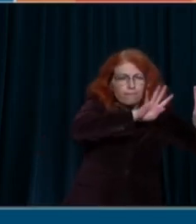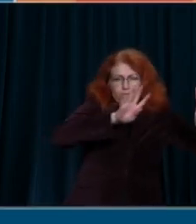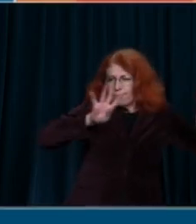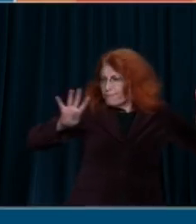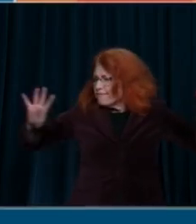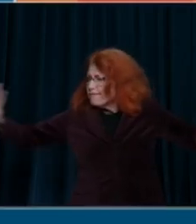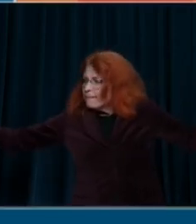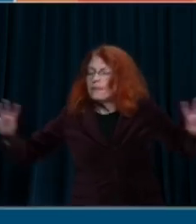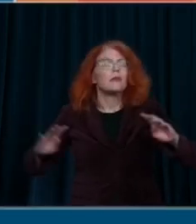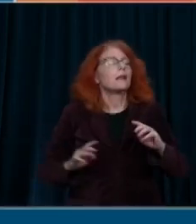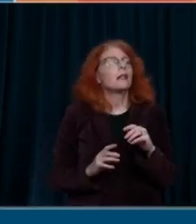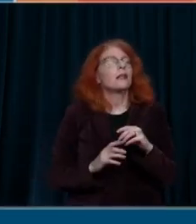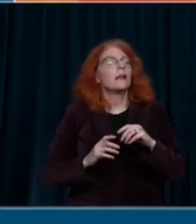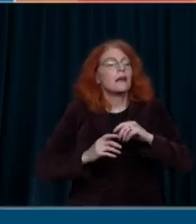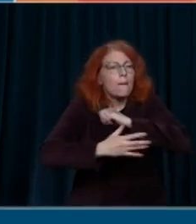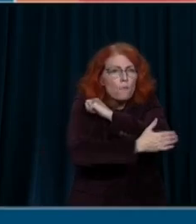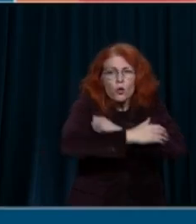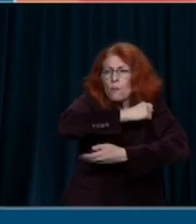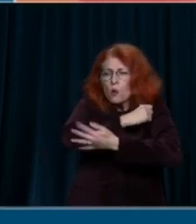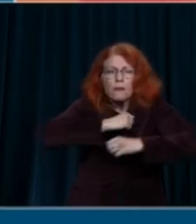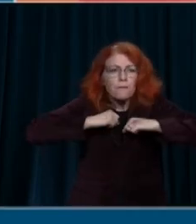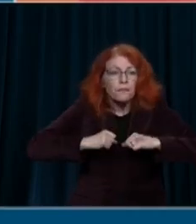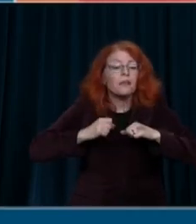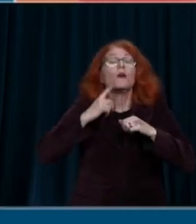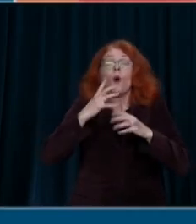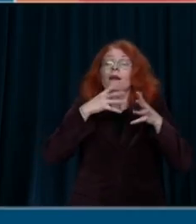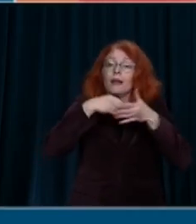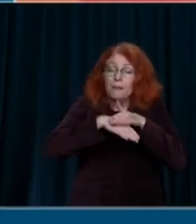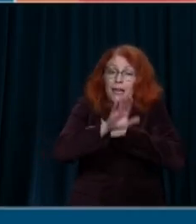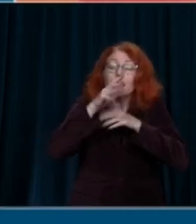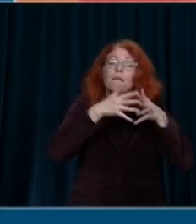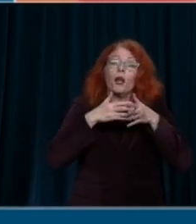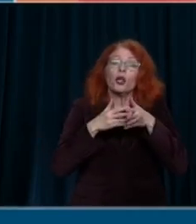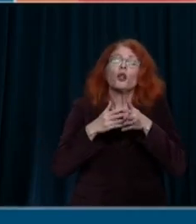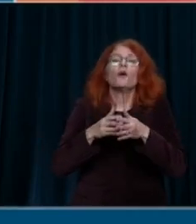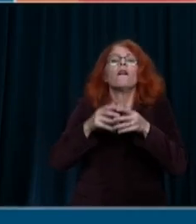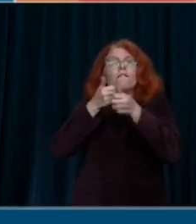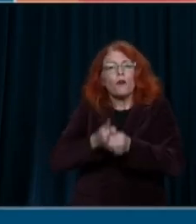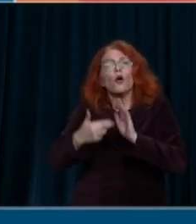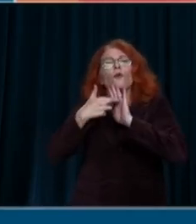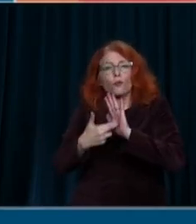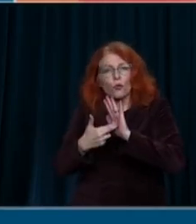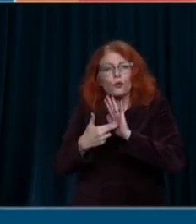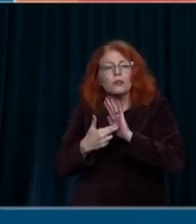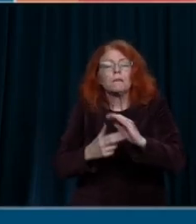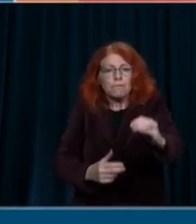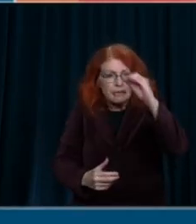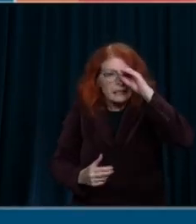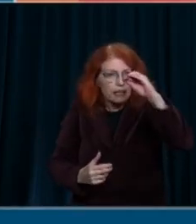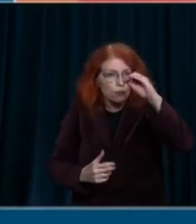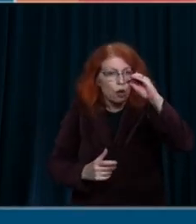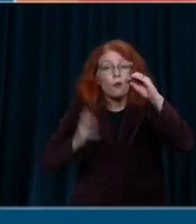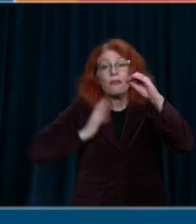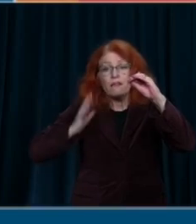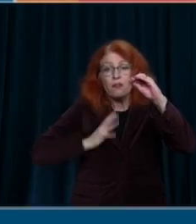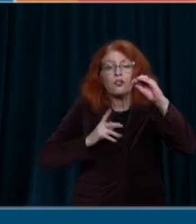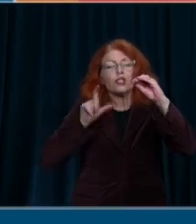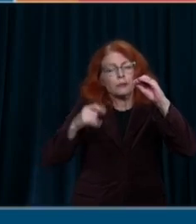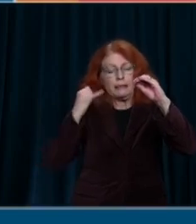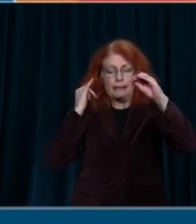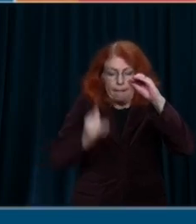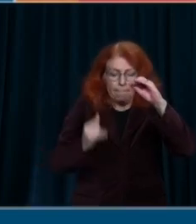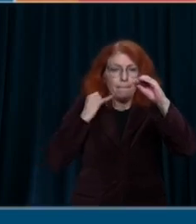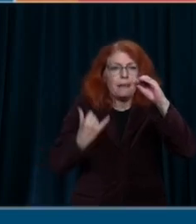you want to come into America, go to the port of entry and come in following the rules there. But 0 is what it was. And you talked about when it was